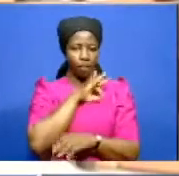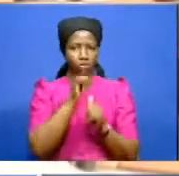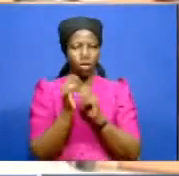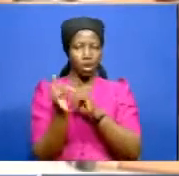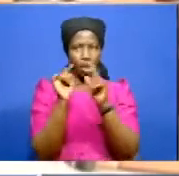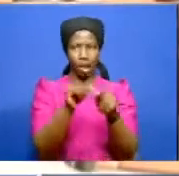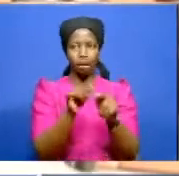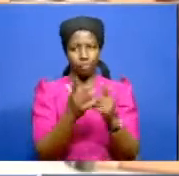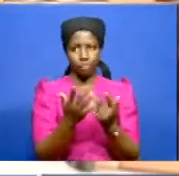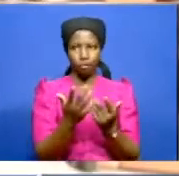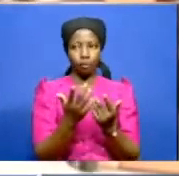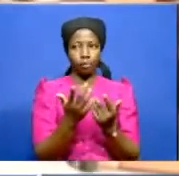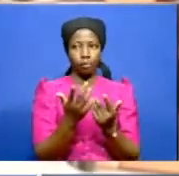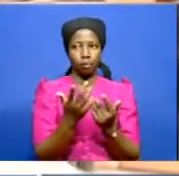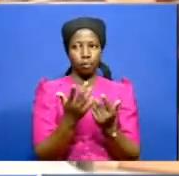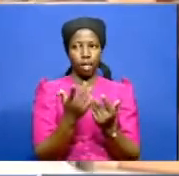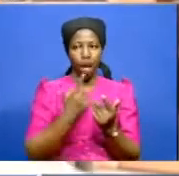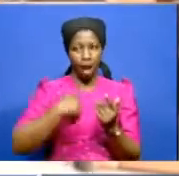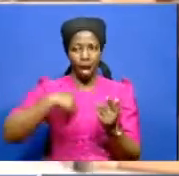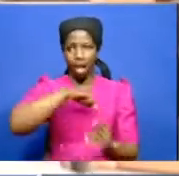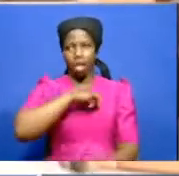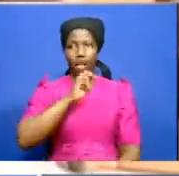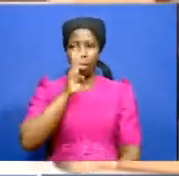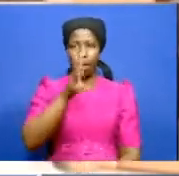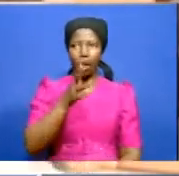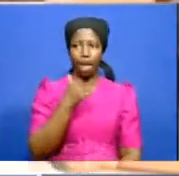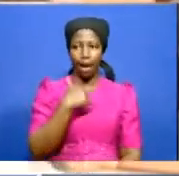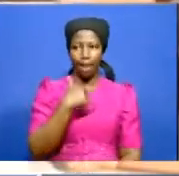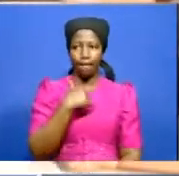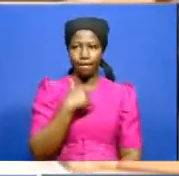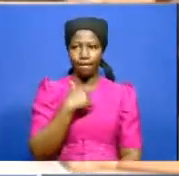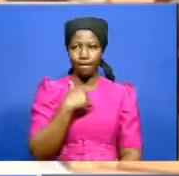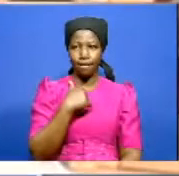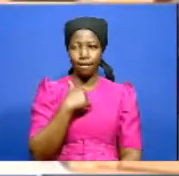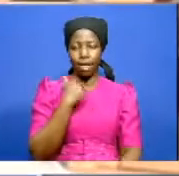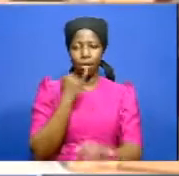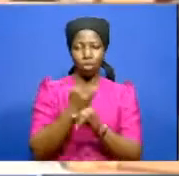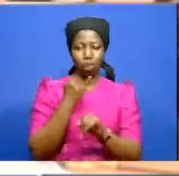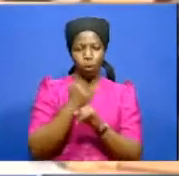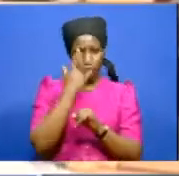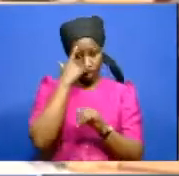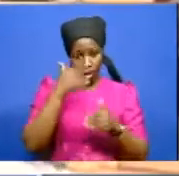upgrading is done. Kwamba tutakuwa na kasi kwa vijana,